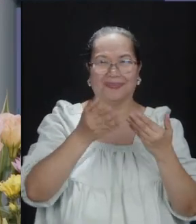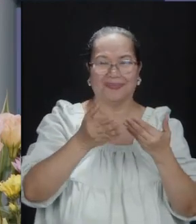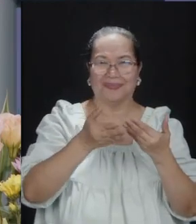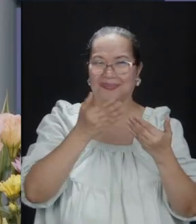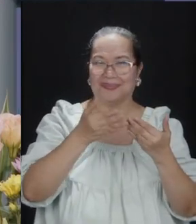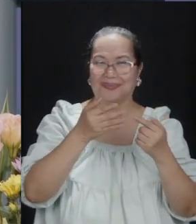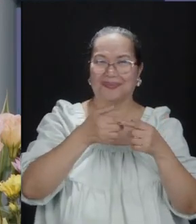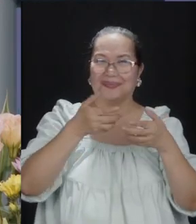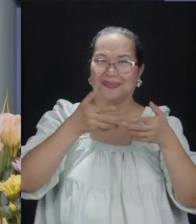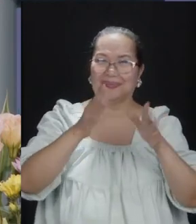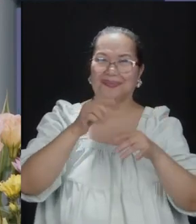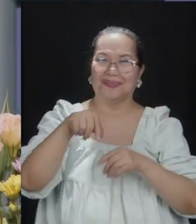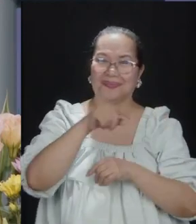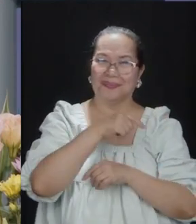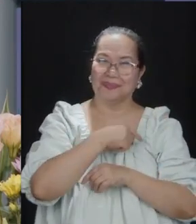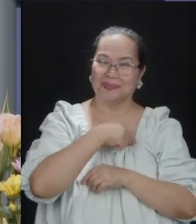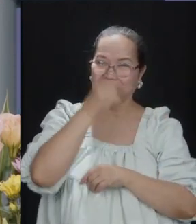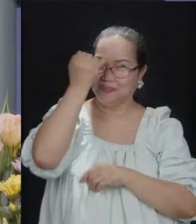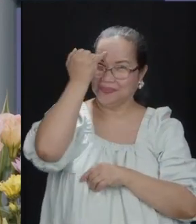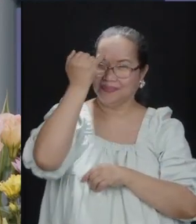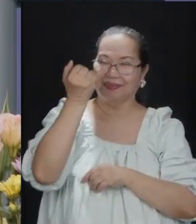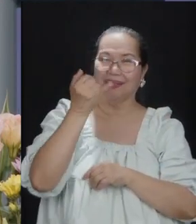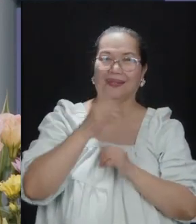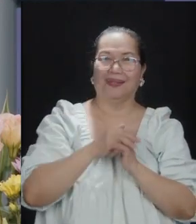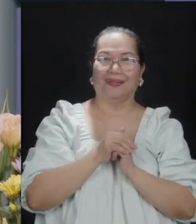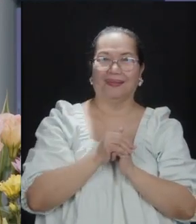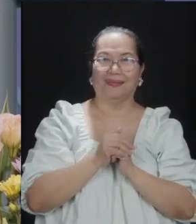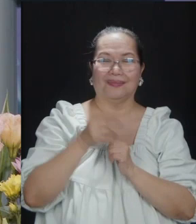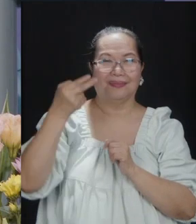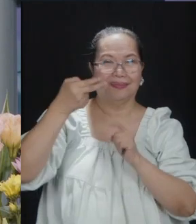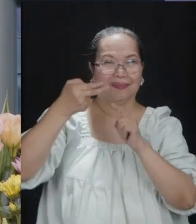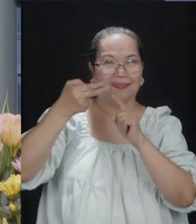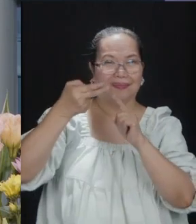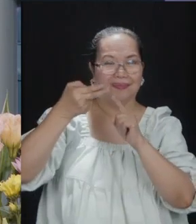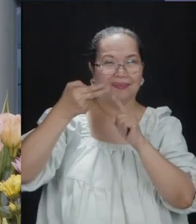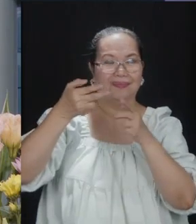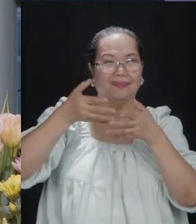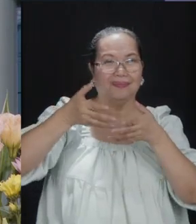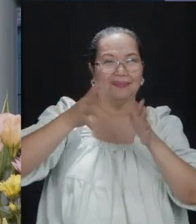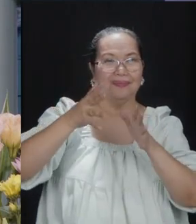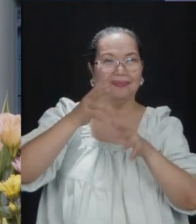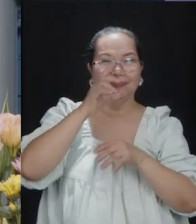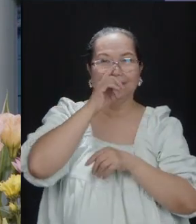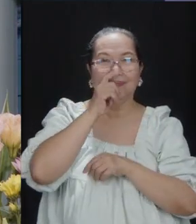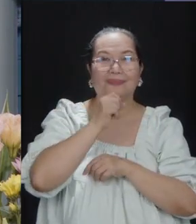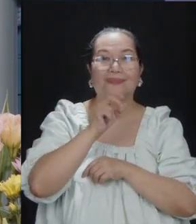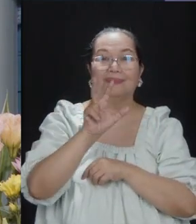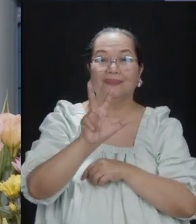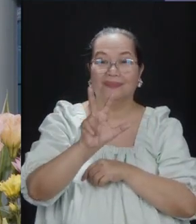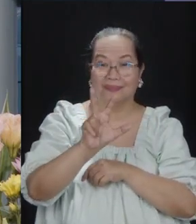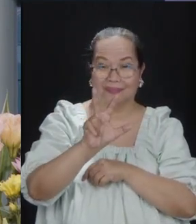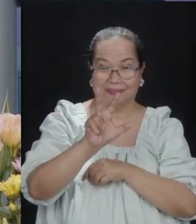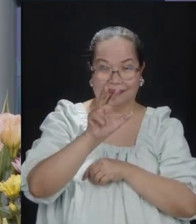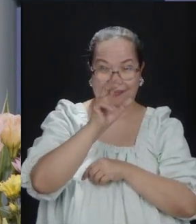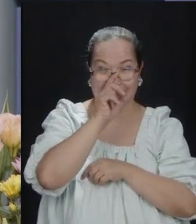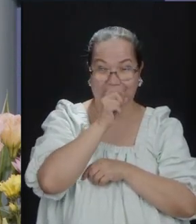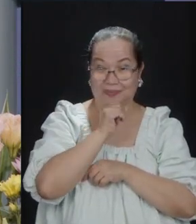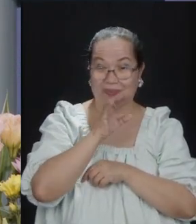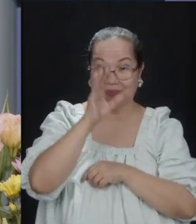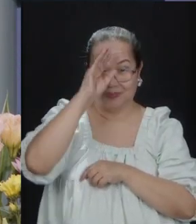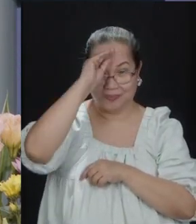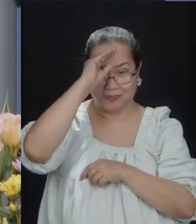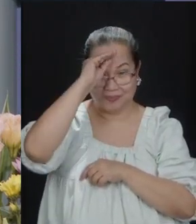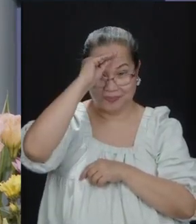go. But imagine Hannah. She left a 3-year-old boy in